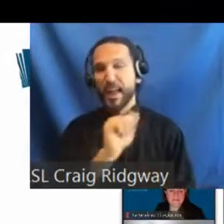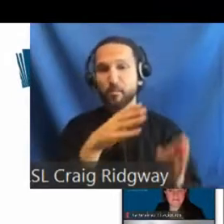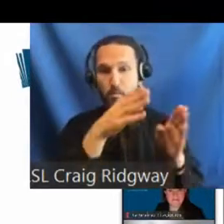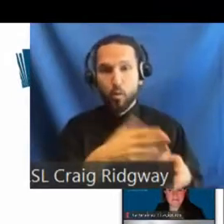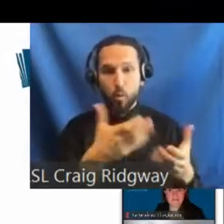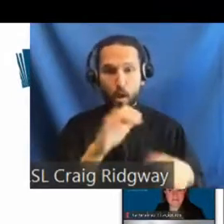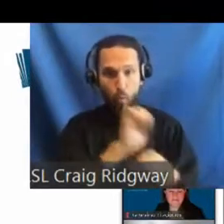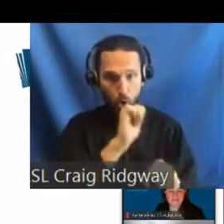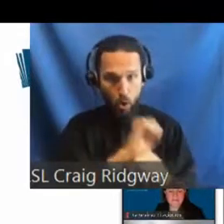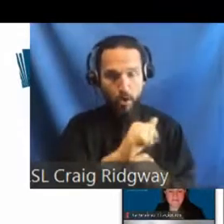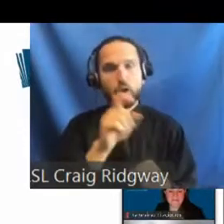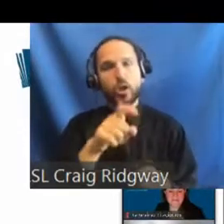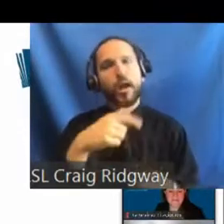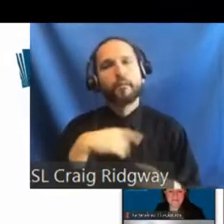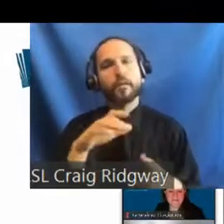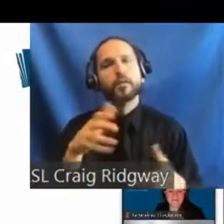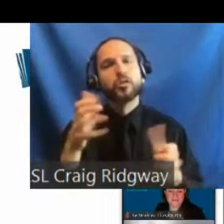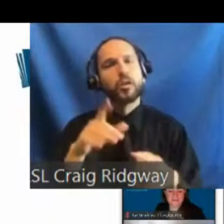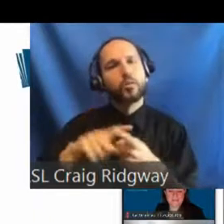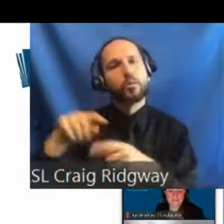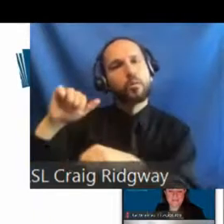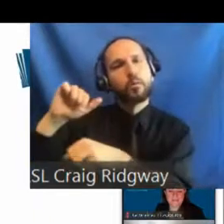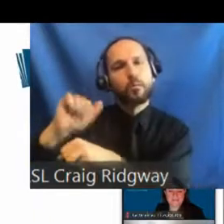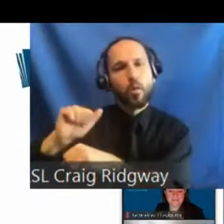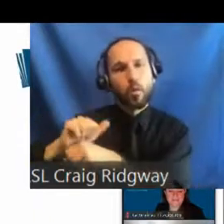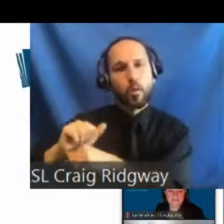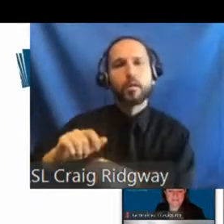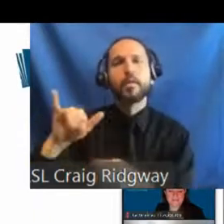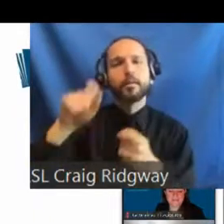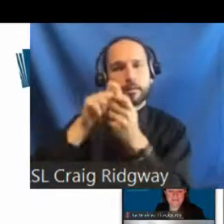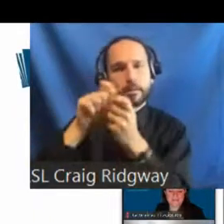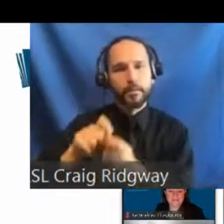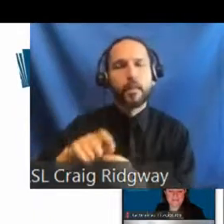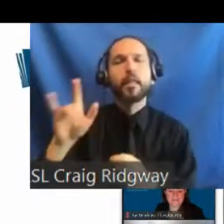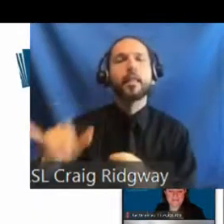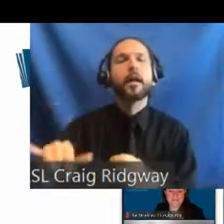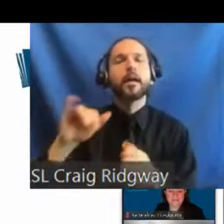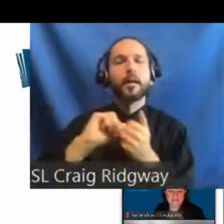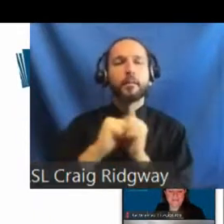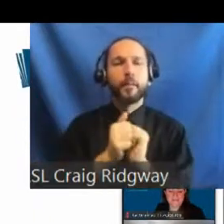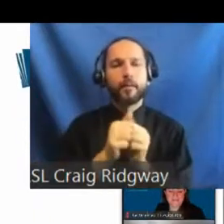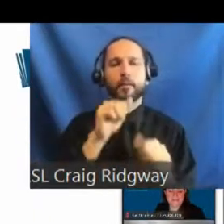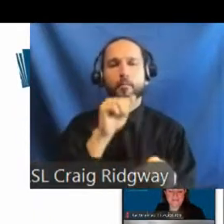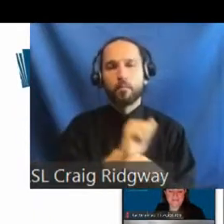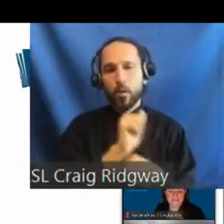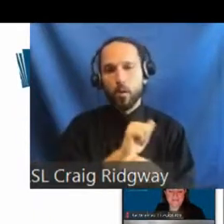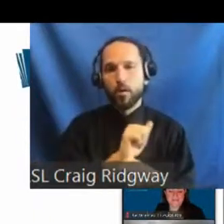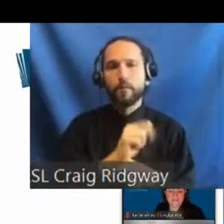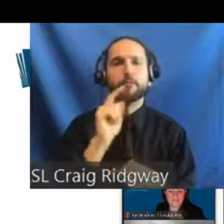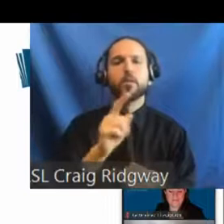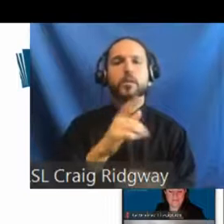should have the opportunity to be employed. Specifically, competitive employment in typical work